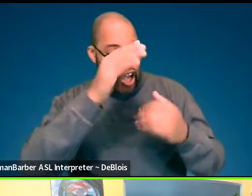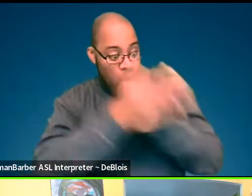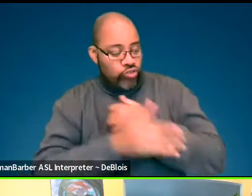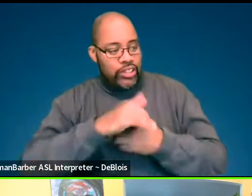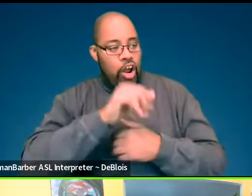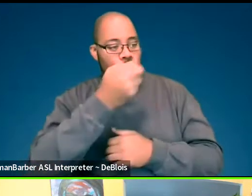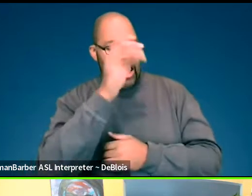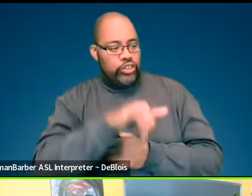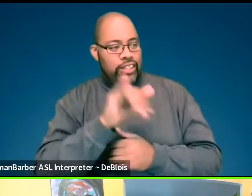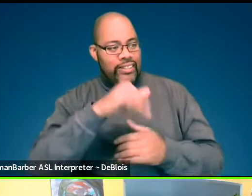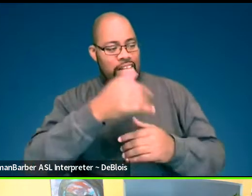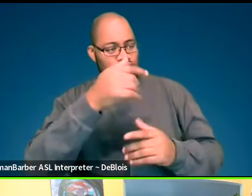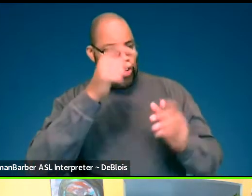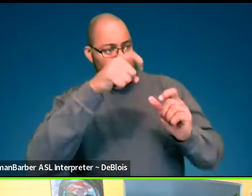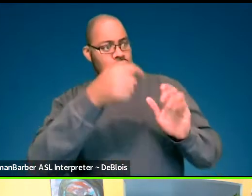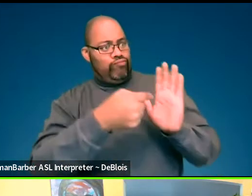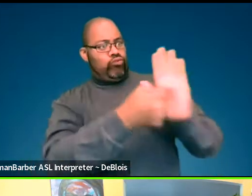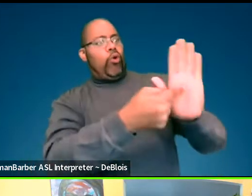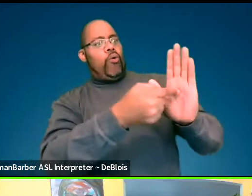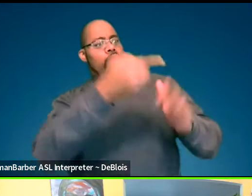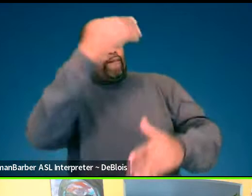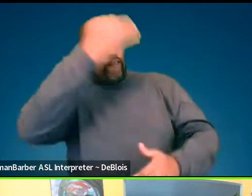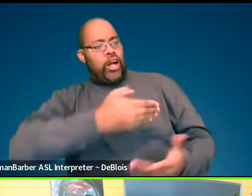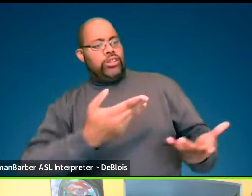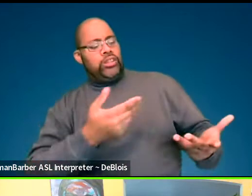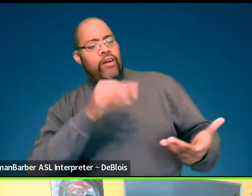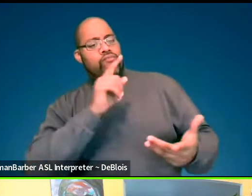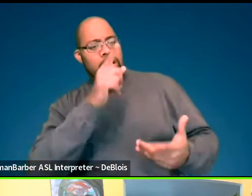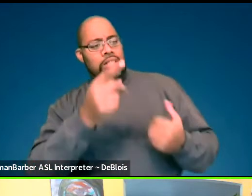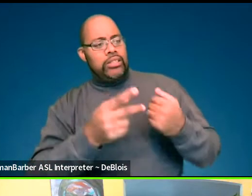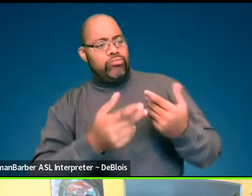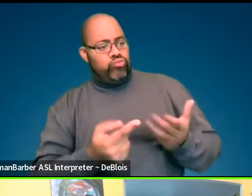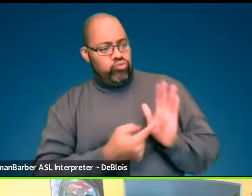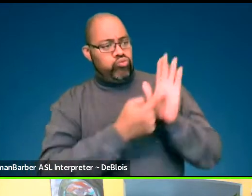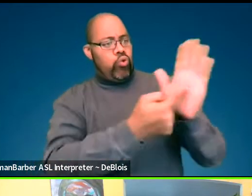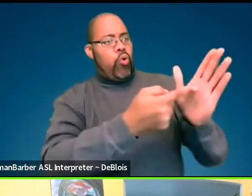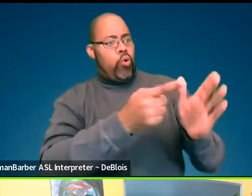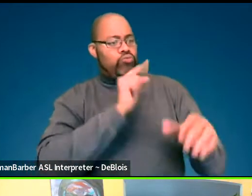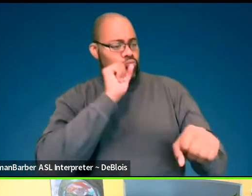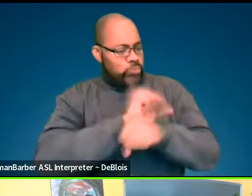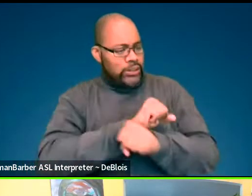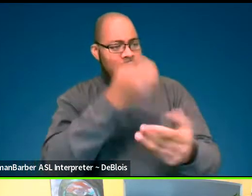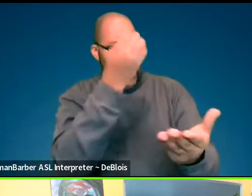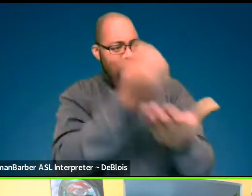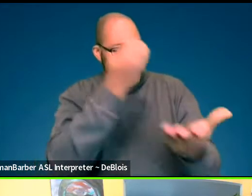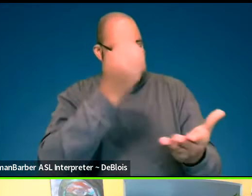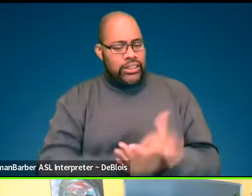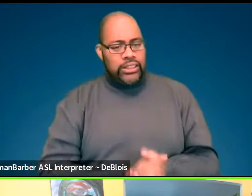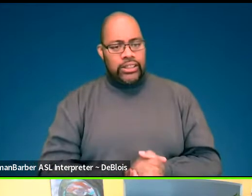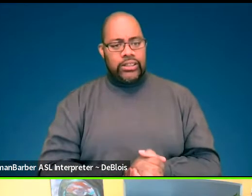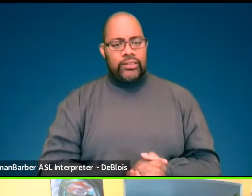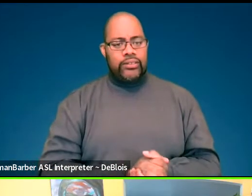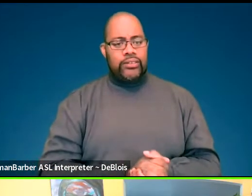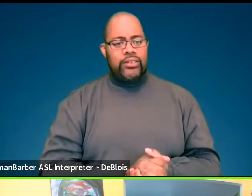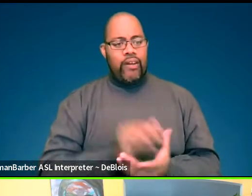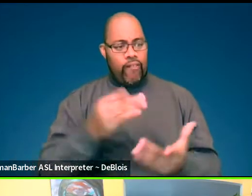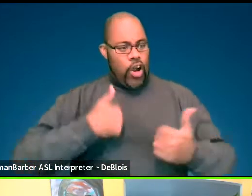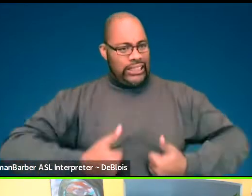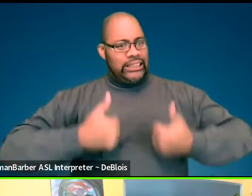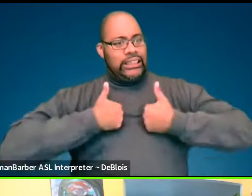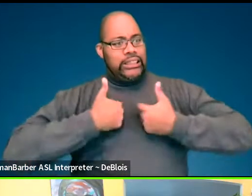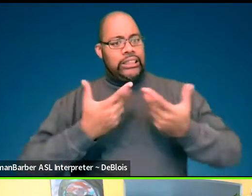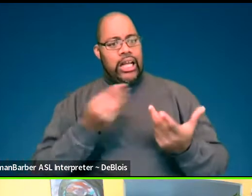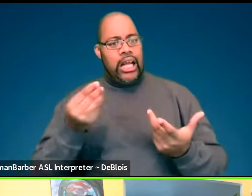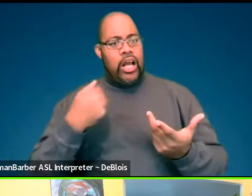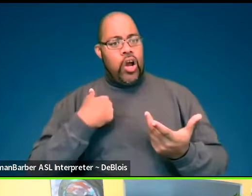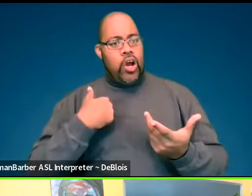at the forefront, should be at the forefront of really presenting the tangible evidence of our existence and